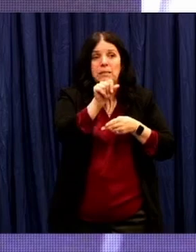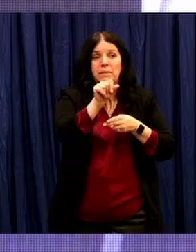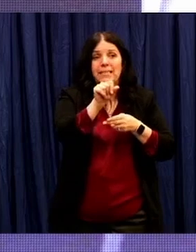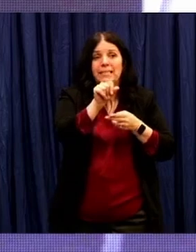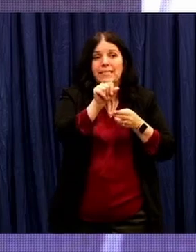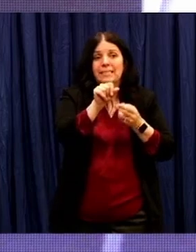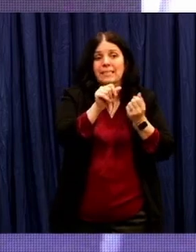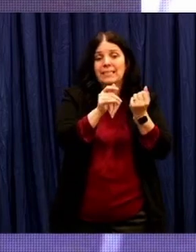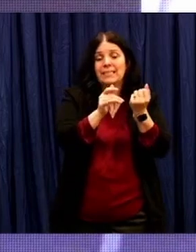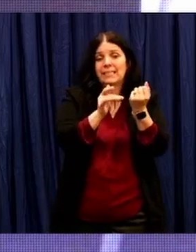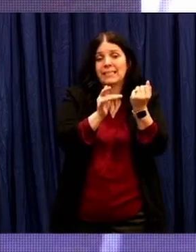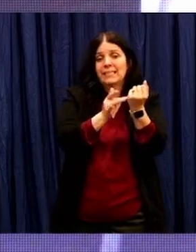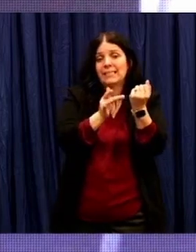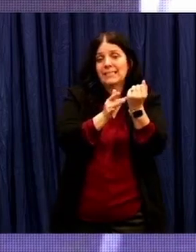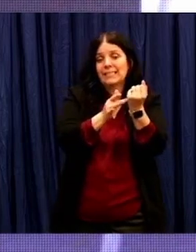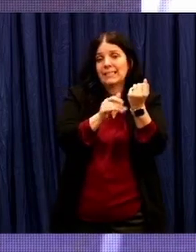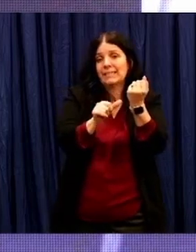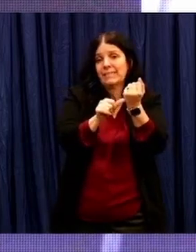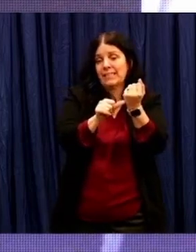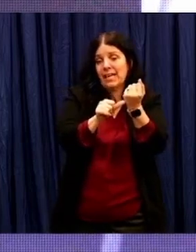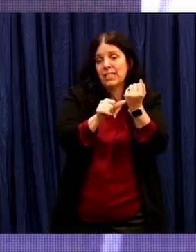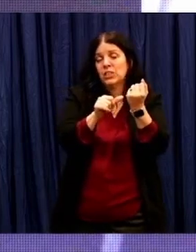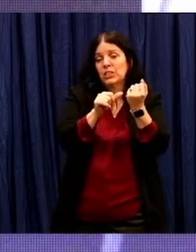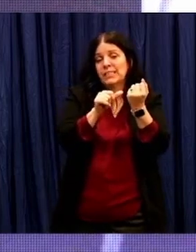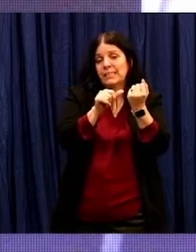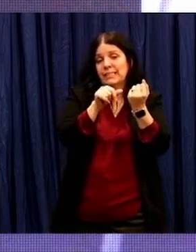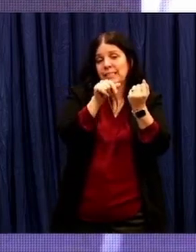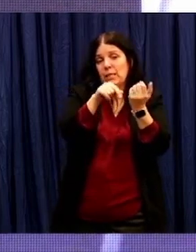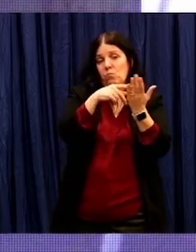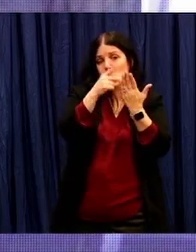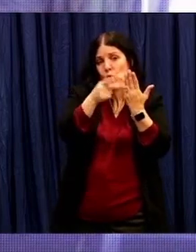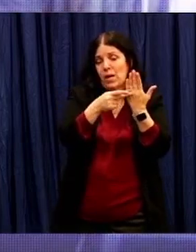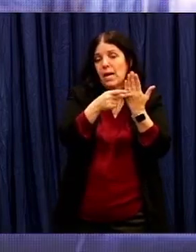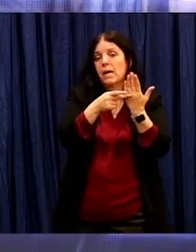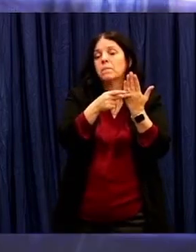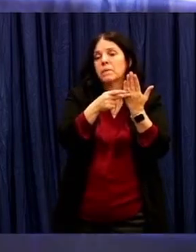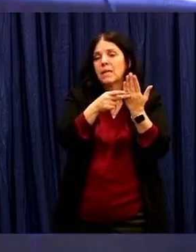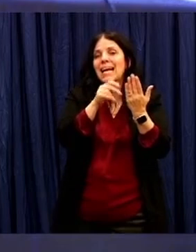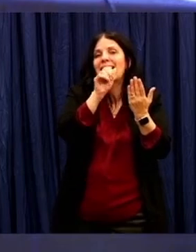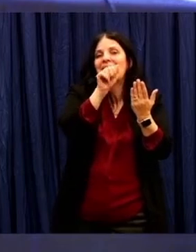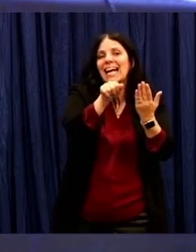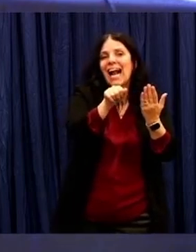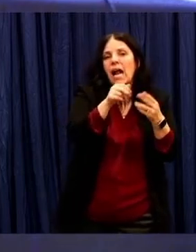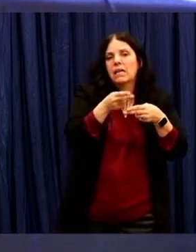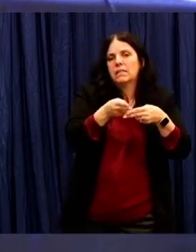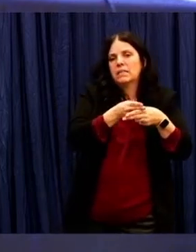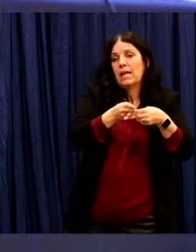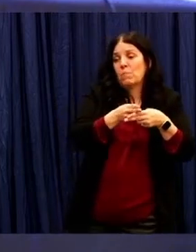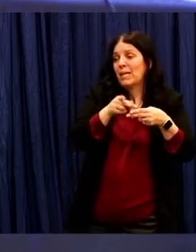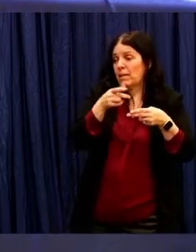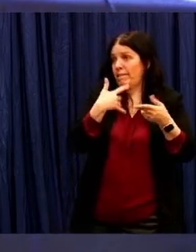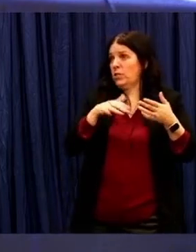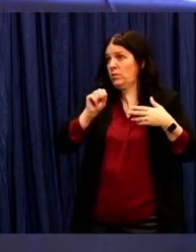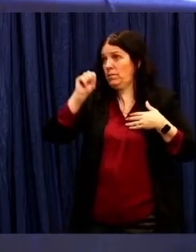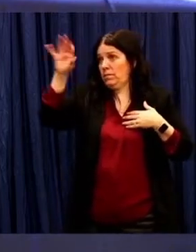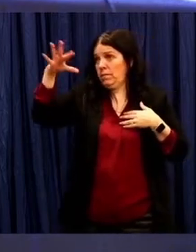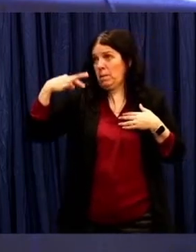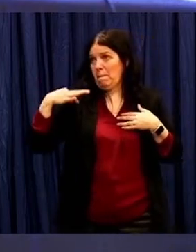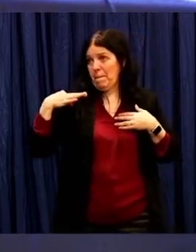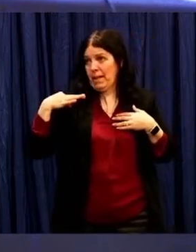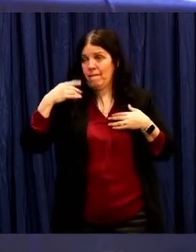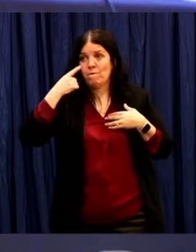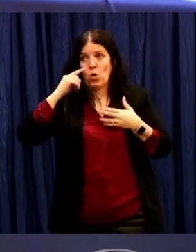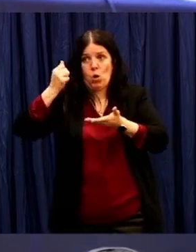in those situations where someone is waiting for their assistive technology to be approved. Many